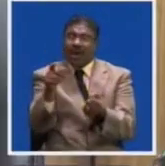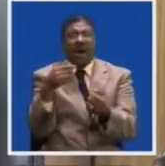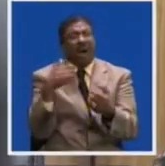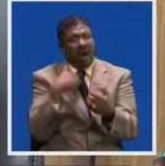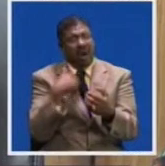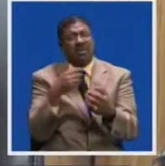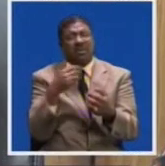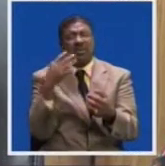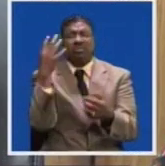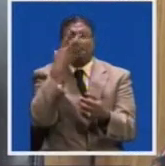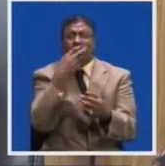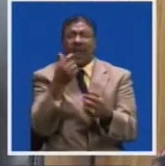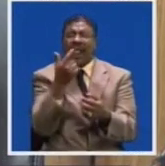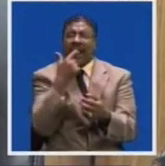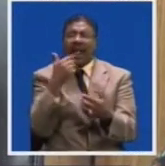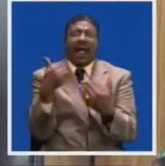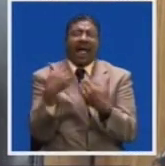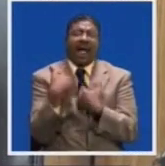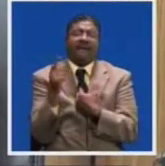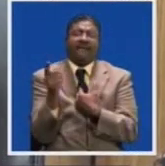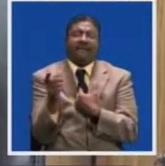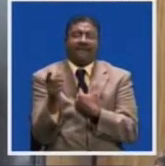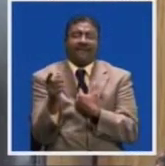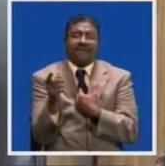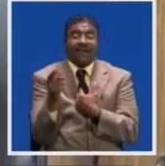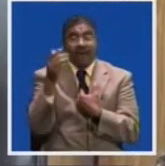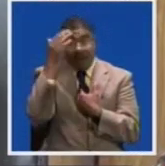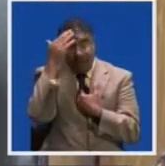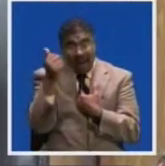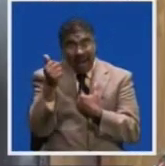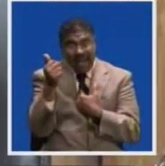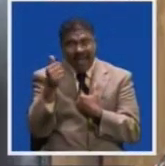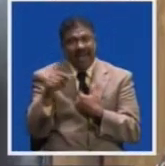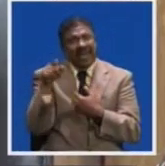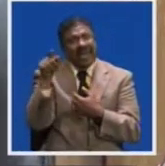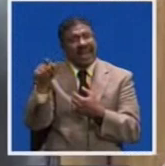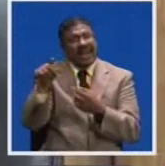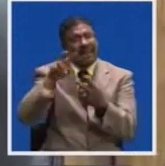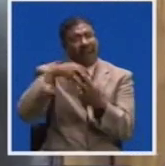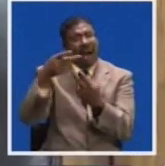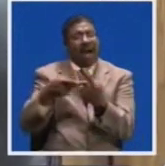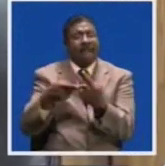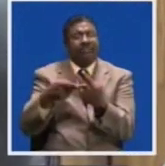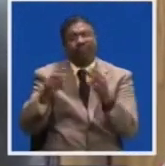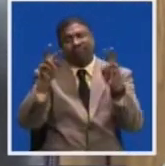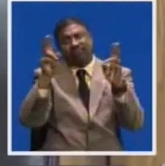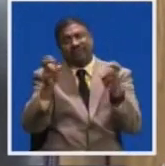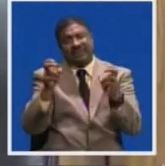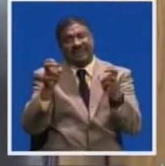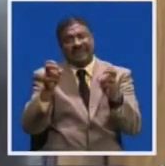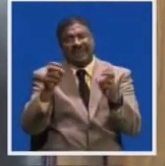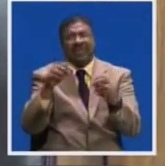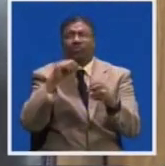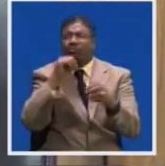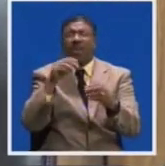blend to it. And why? Because it's sitting in a category which is rare, and